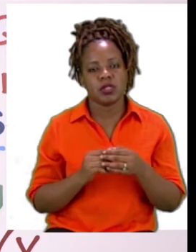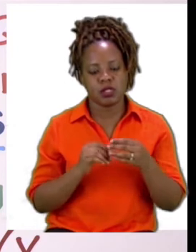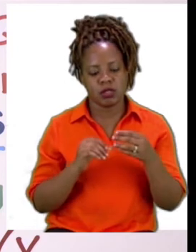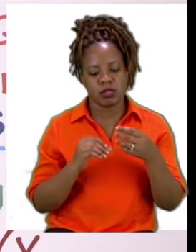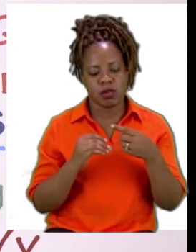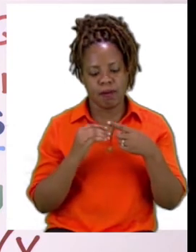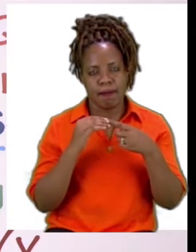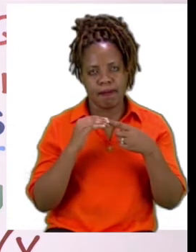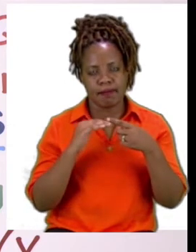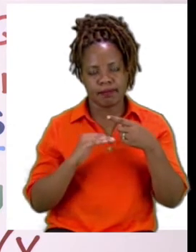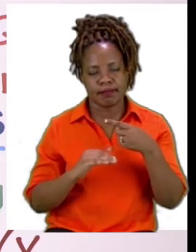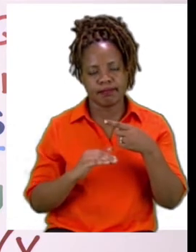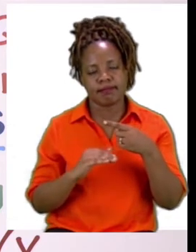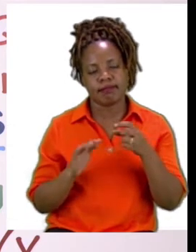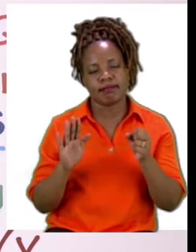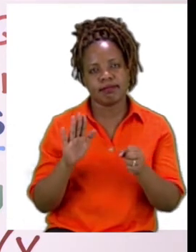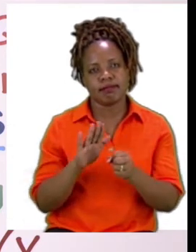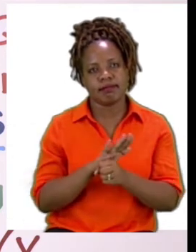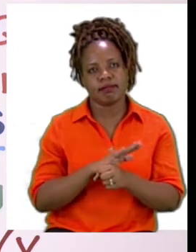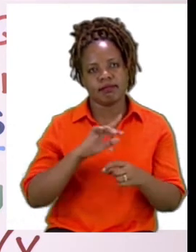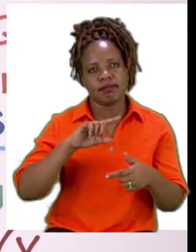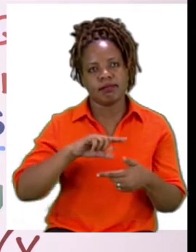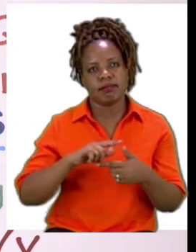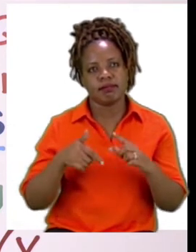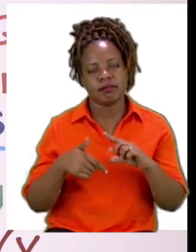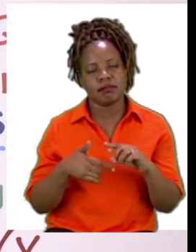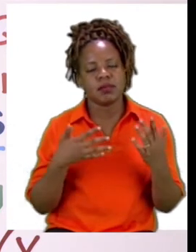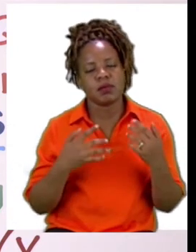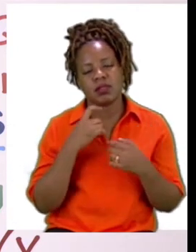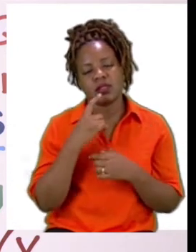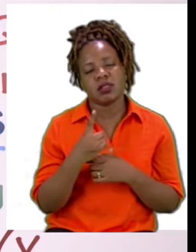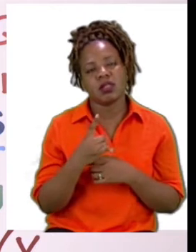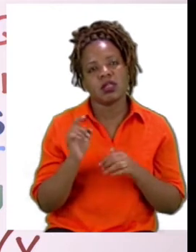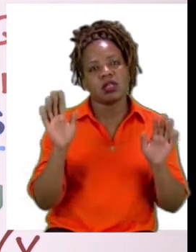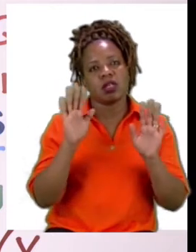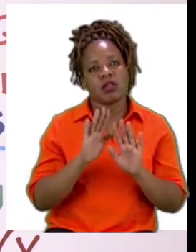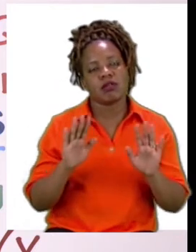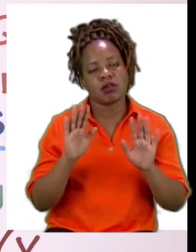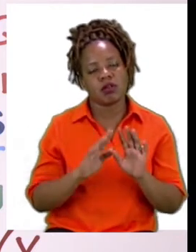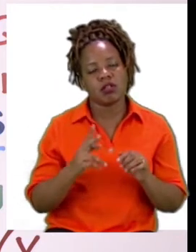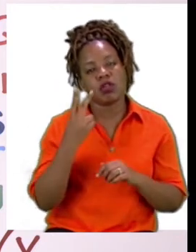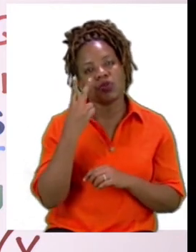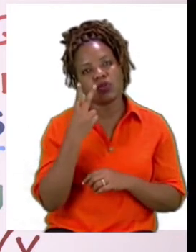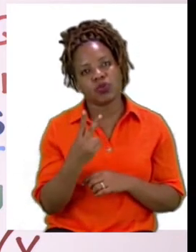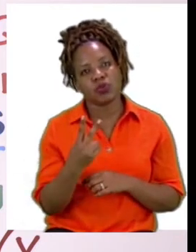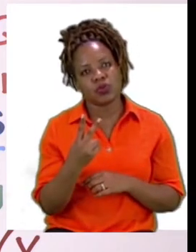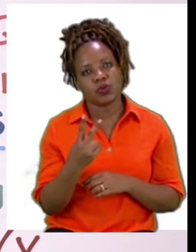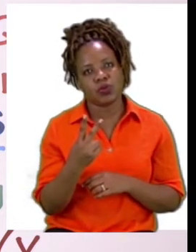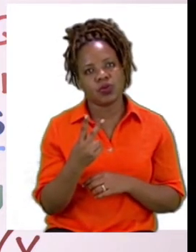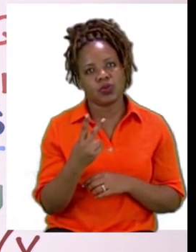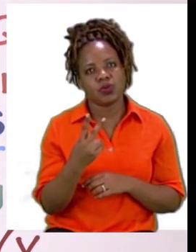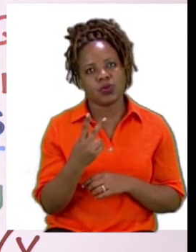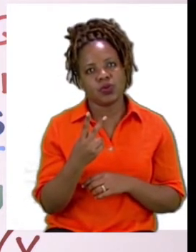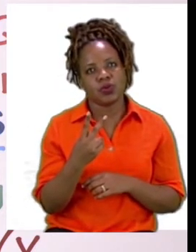shape. So if I were to say to you, color 2 of the 4 parts that you can see,